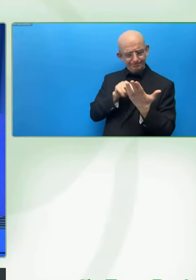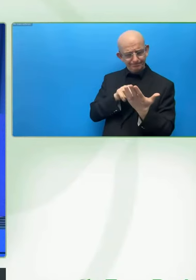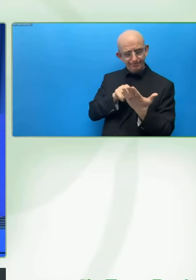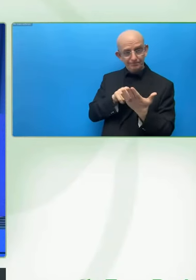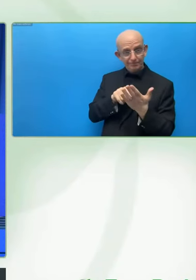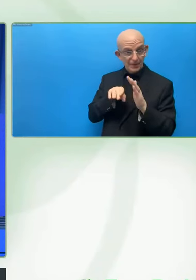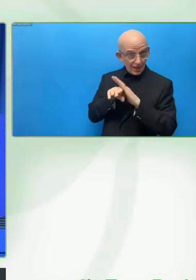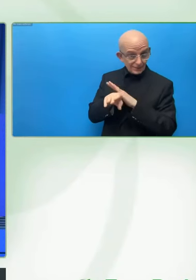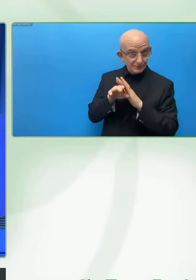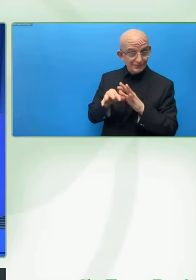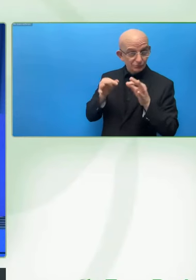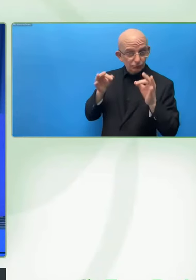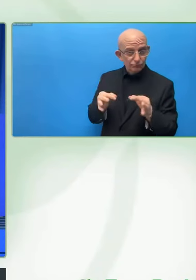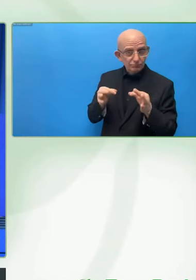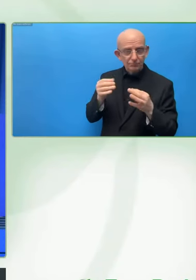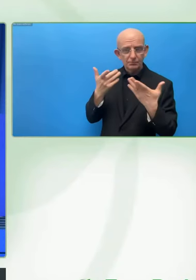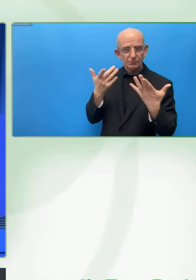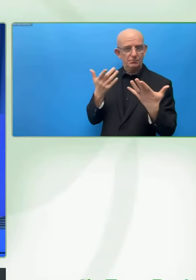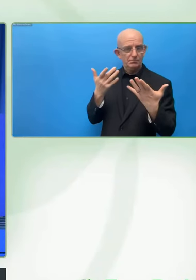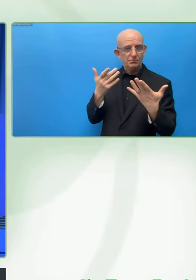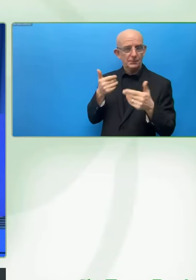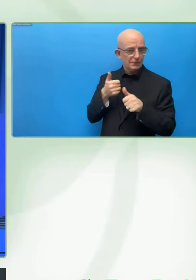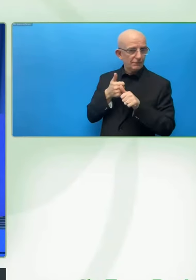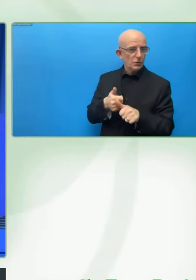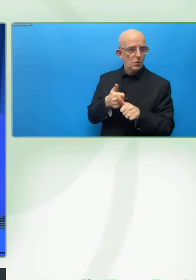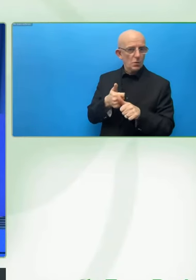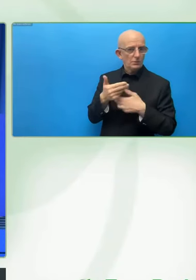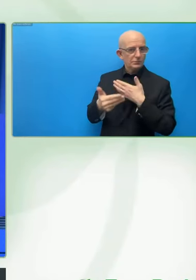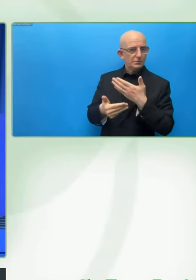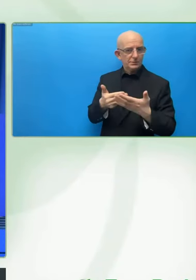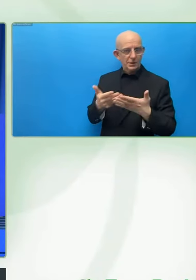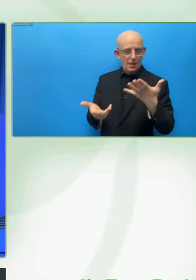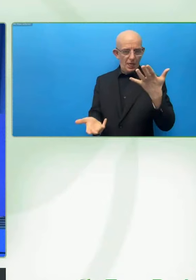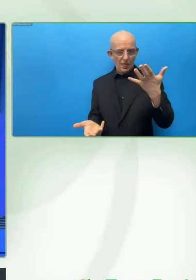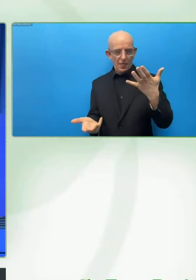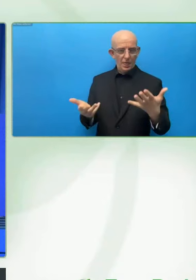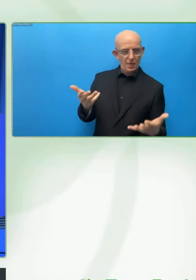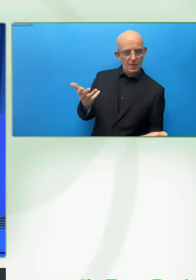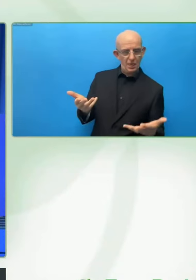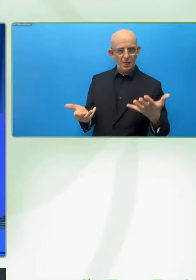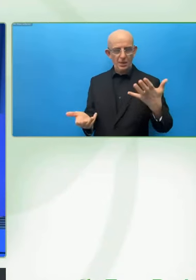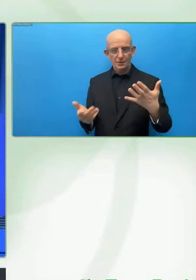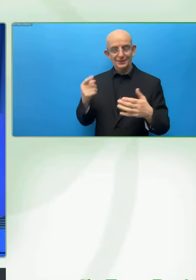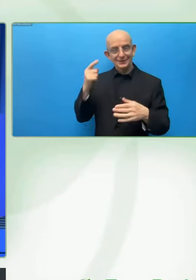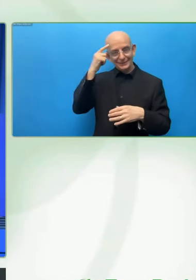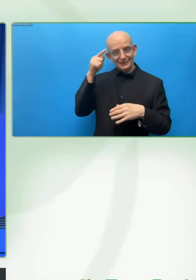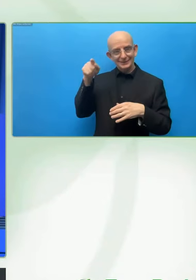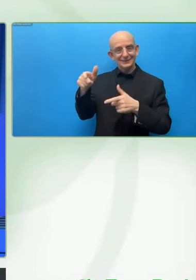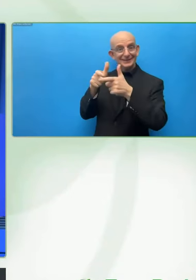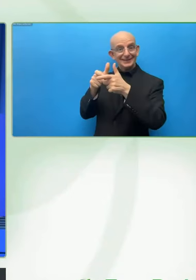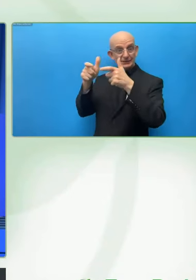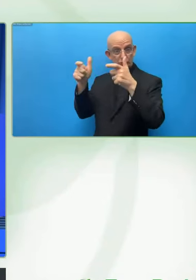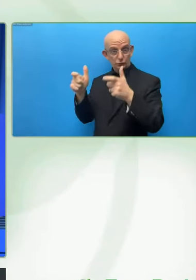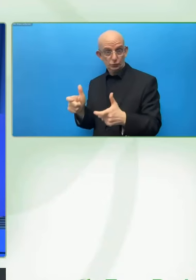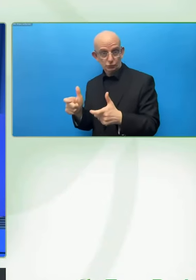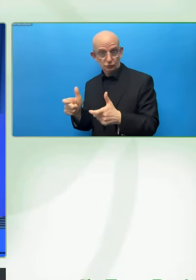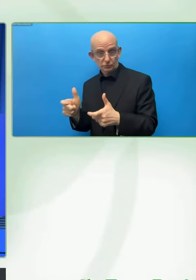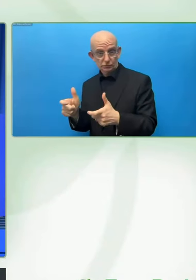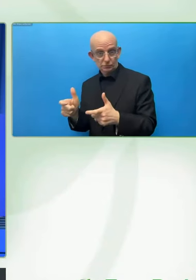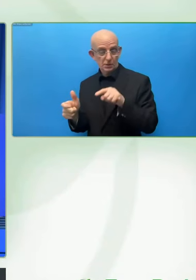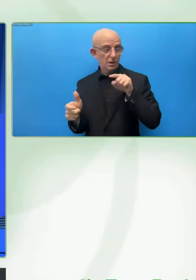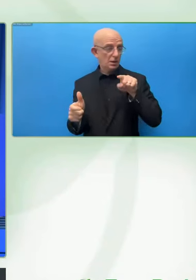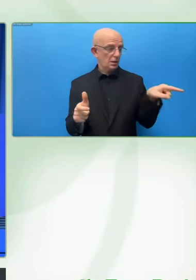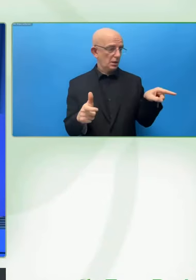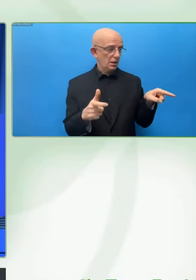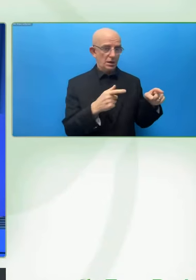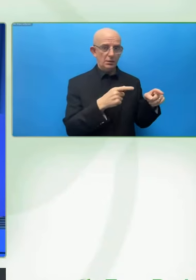they all have different interests. And sometimes all entities don't get everything they want. People with disabilities may